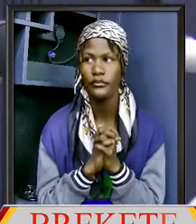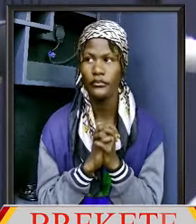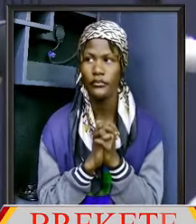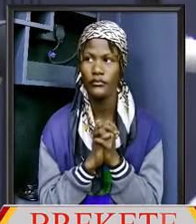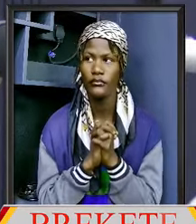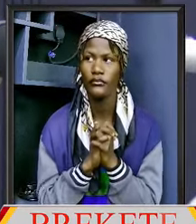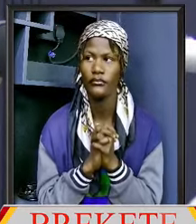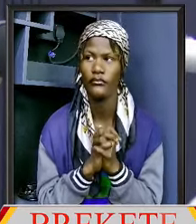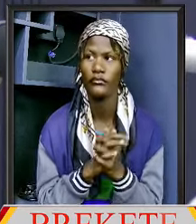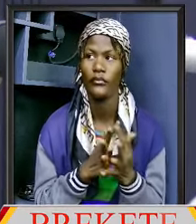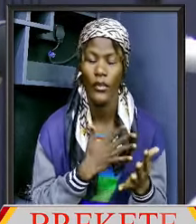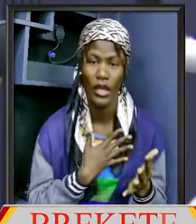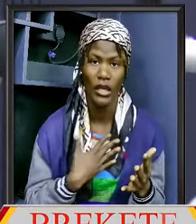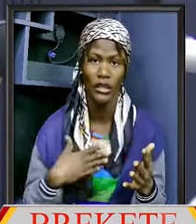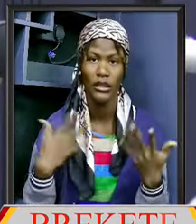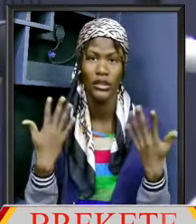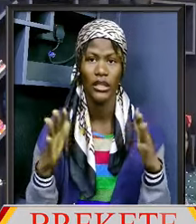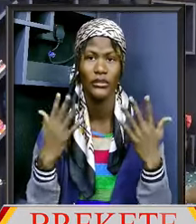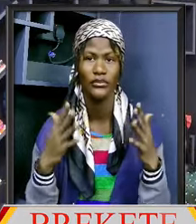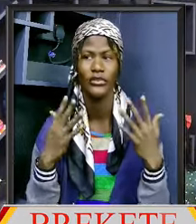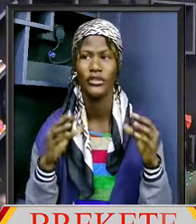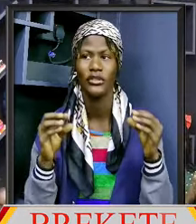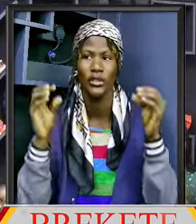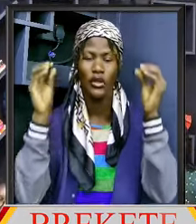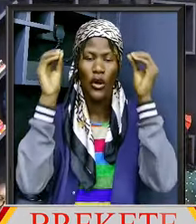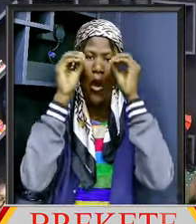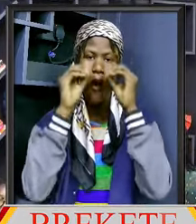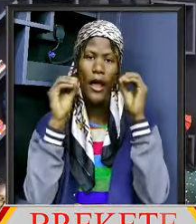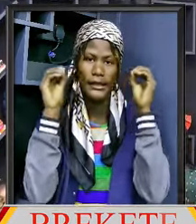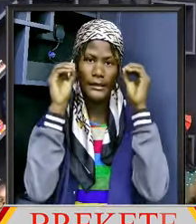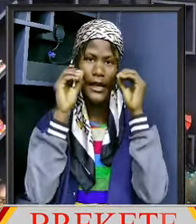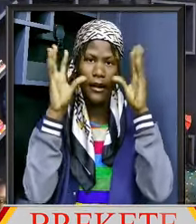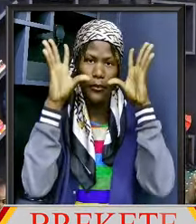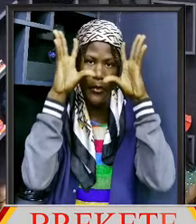And make we appreciate the ordinary president.